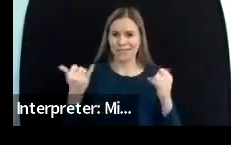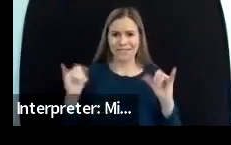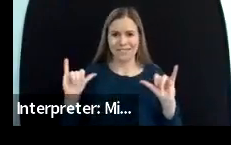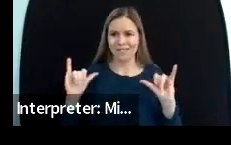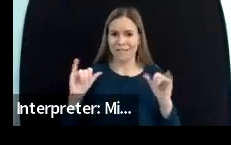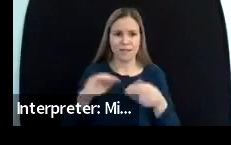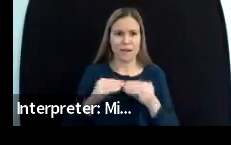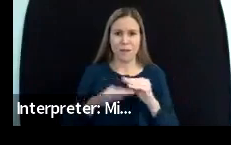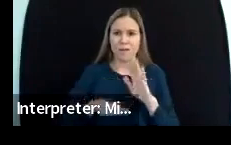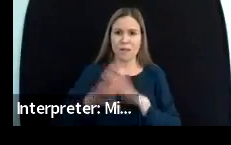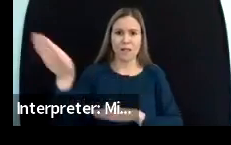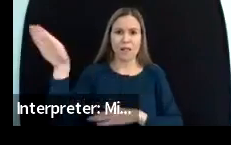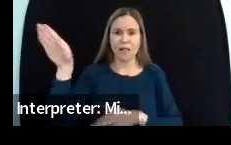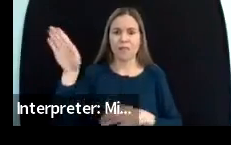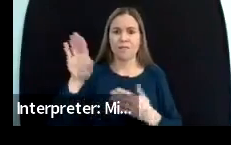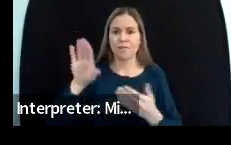going up.